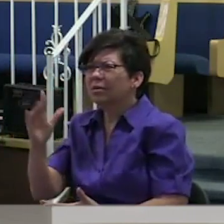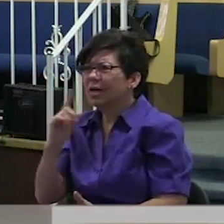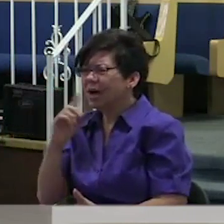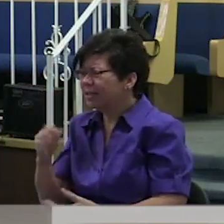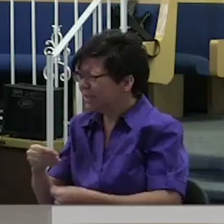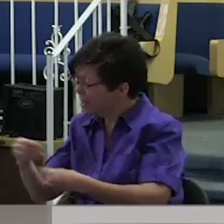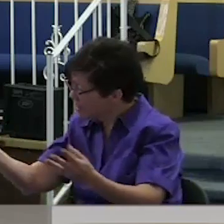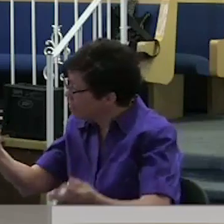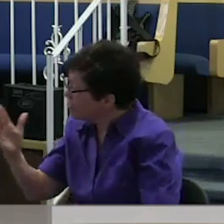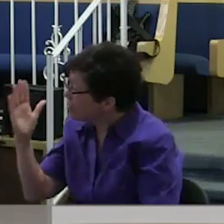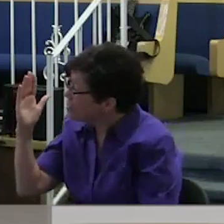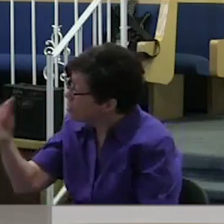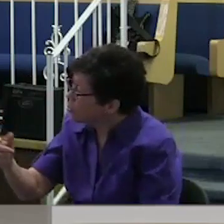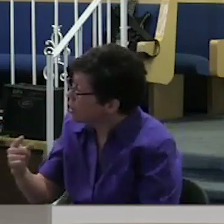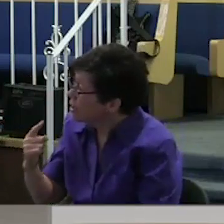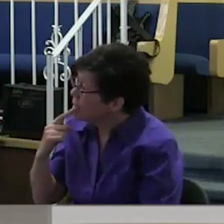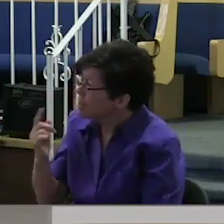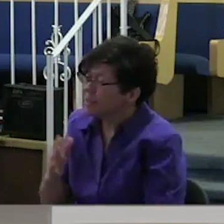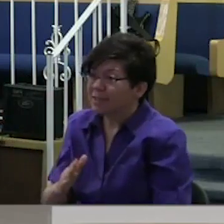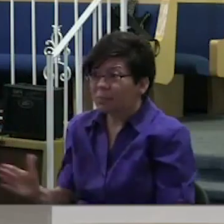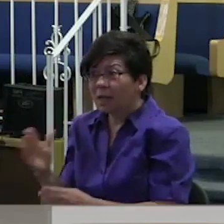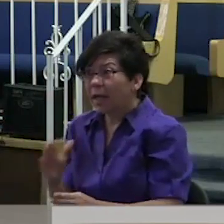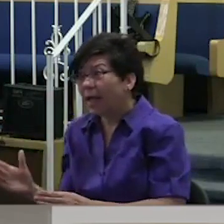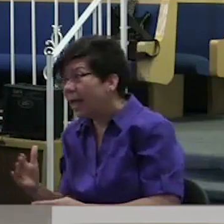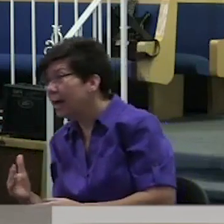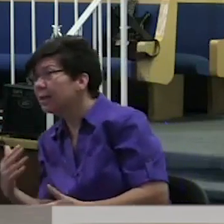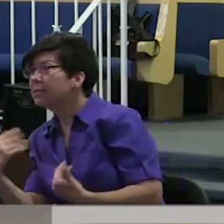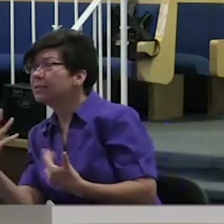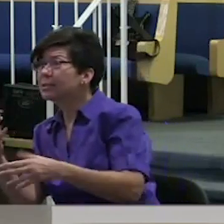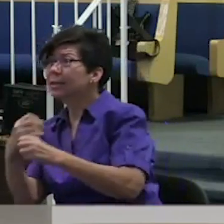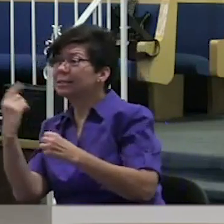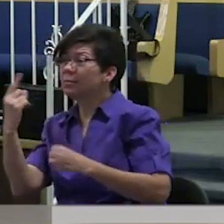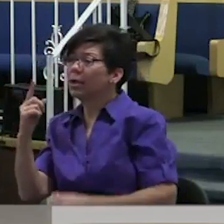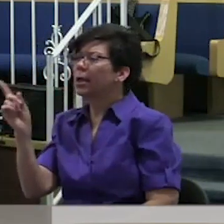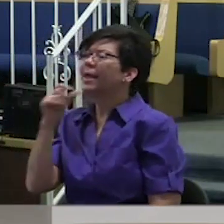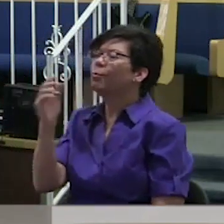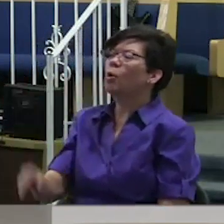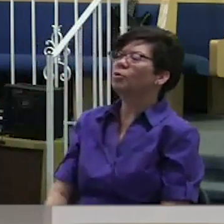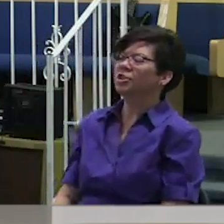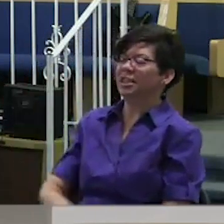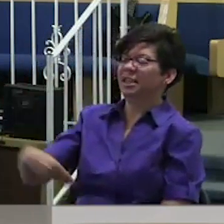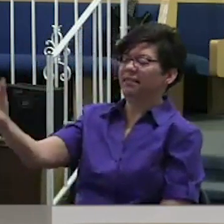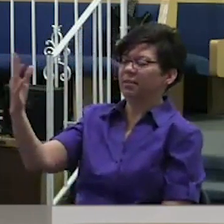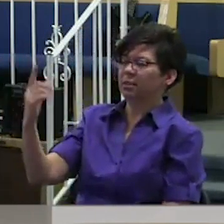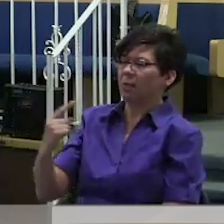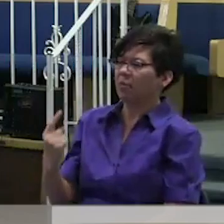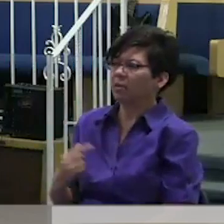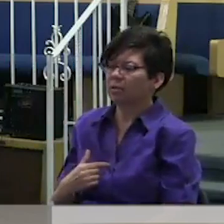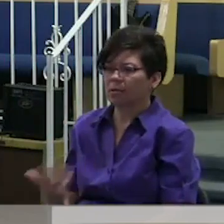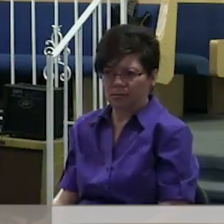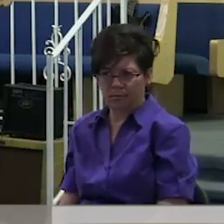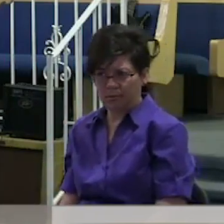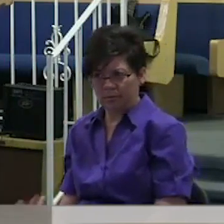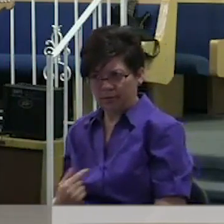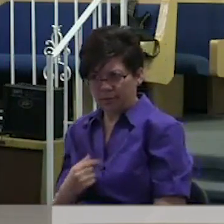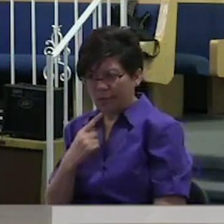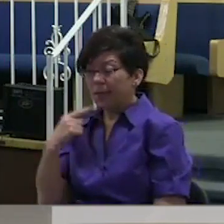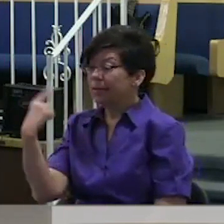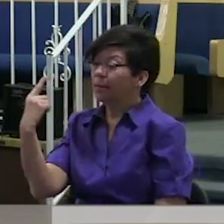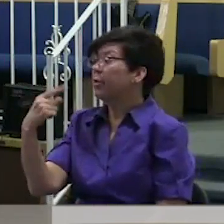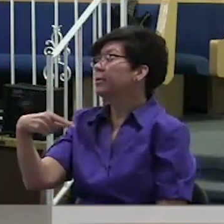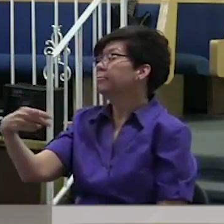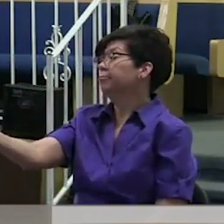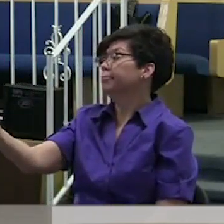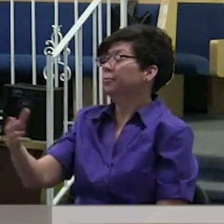correct if you plan to get something from him. Because he's not going to just give you something that you're not going to use. Oh,